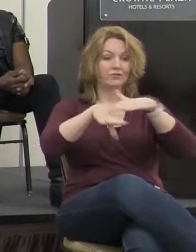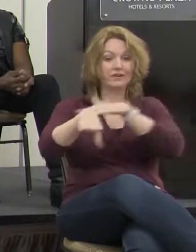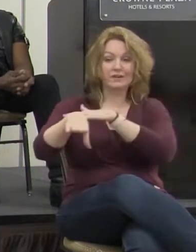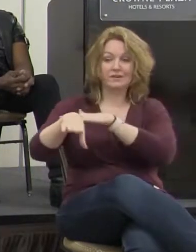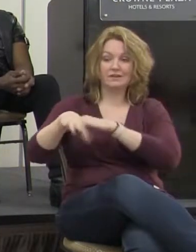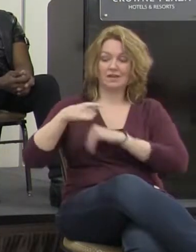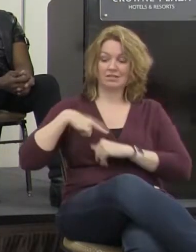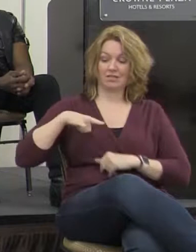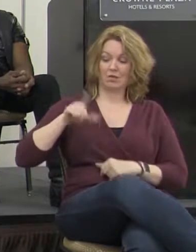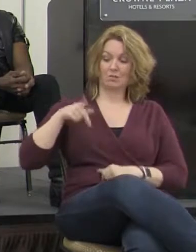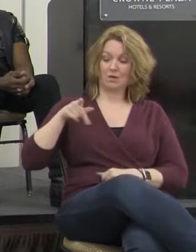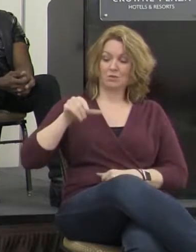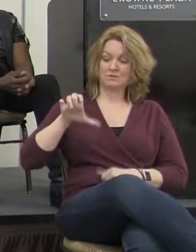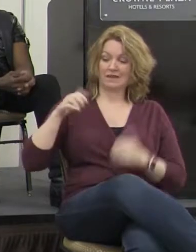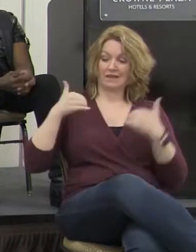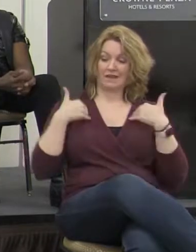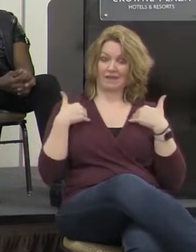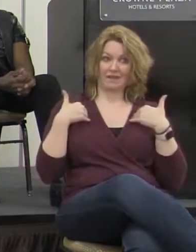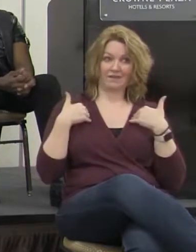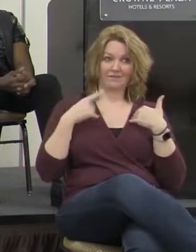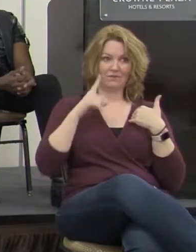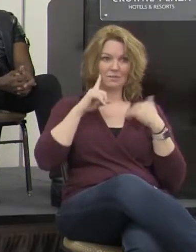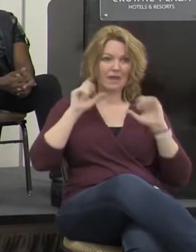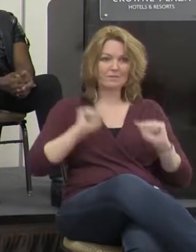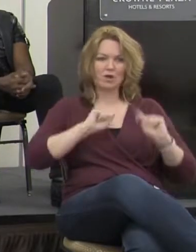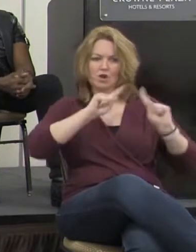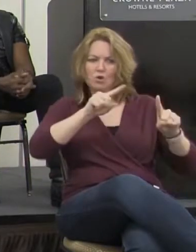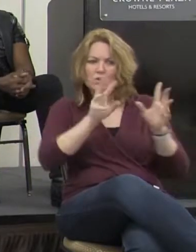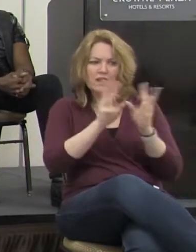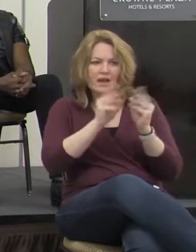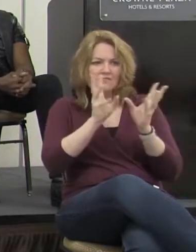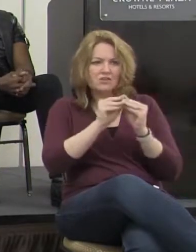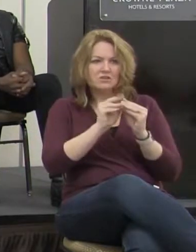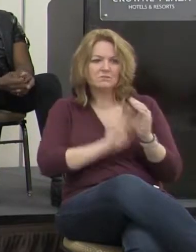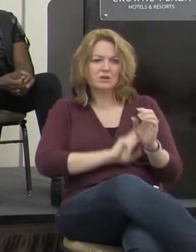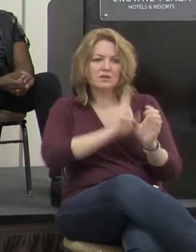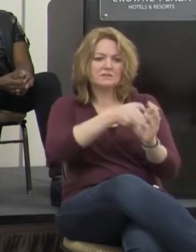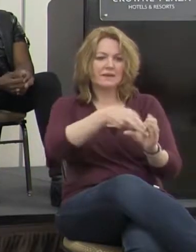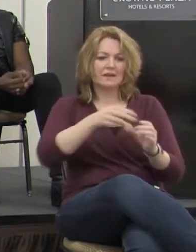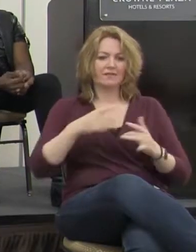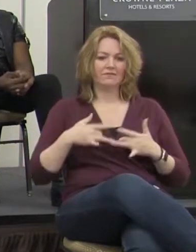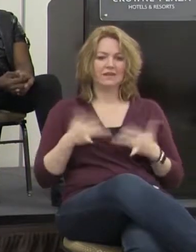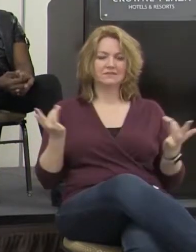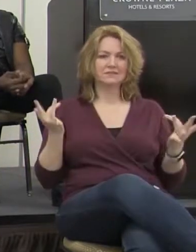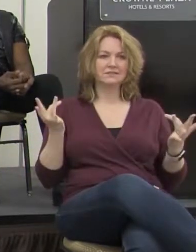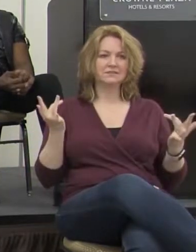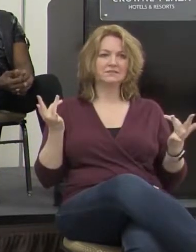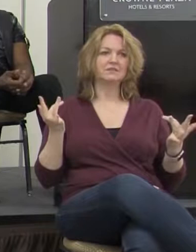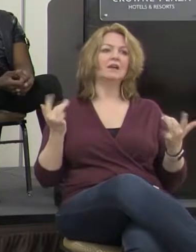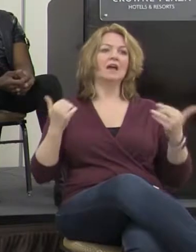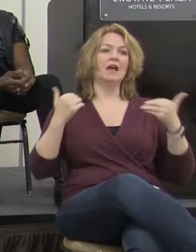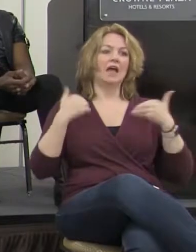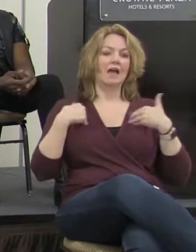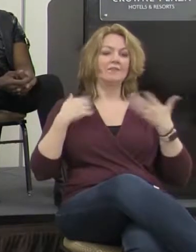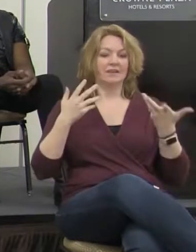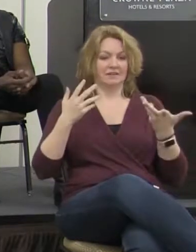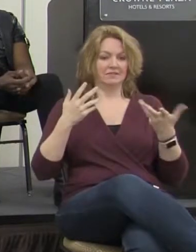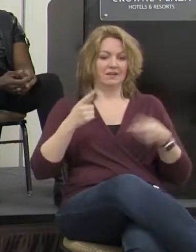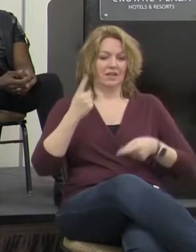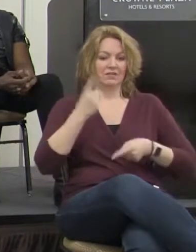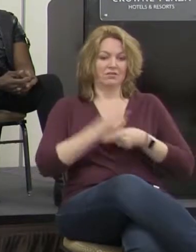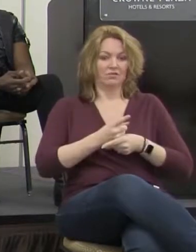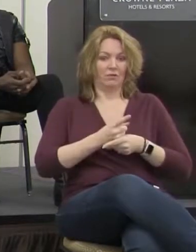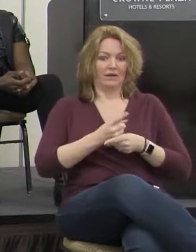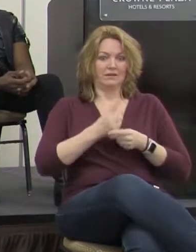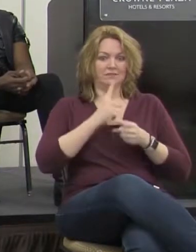Leather POC have, just in terms of getting to conferences, participating in events, holding space, having the credit to put down the down